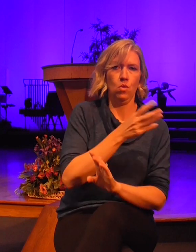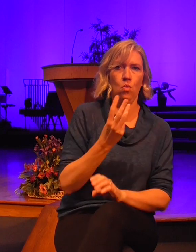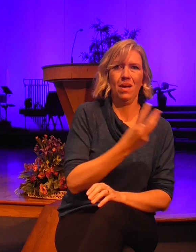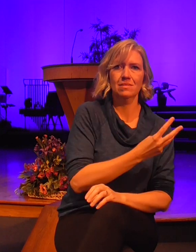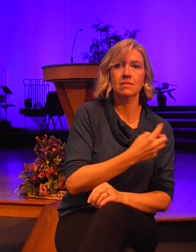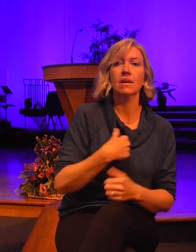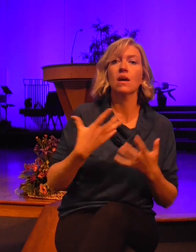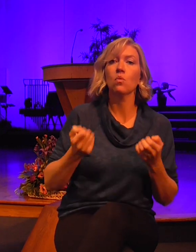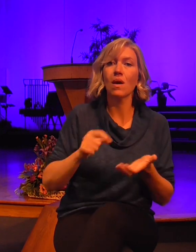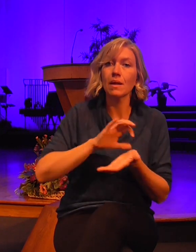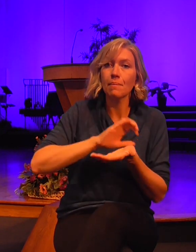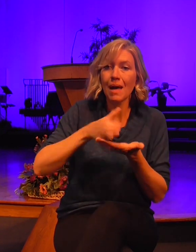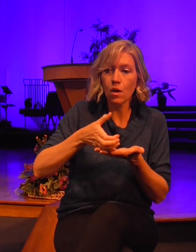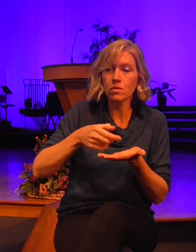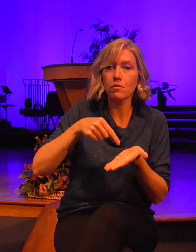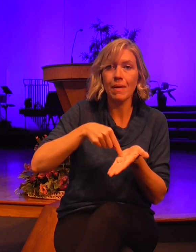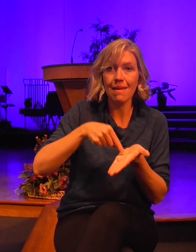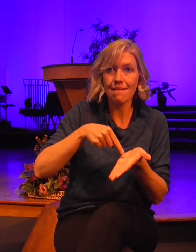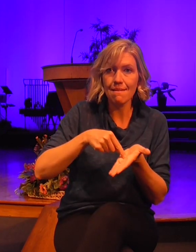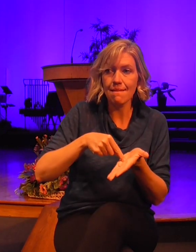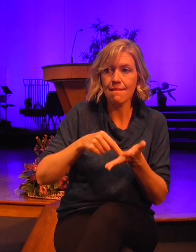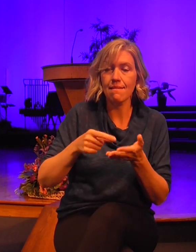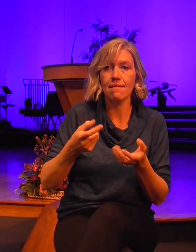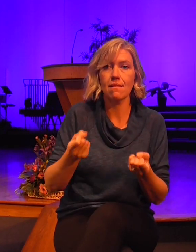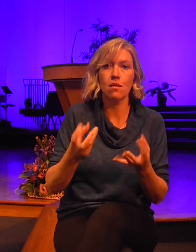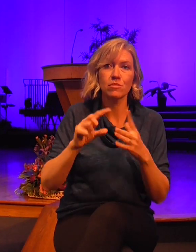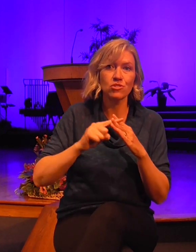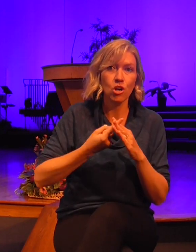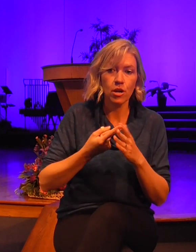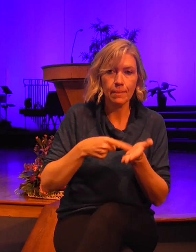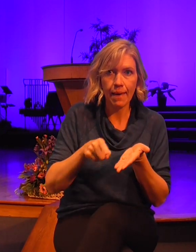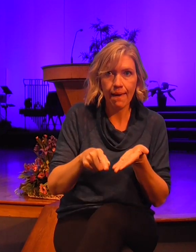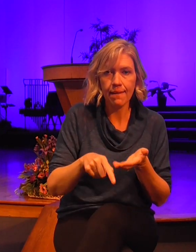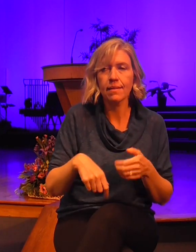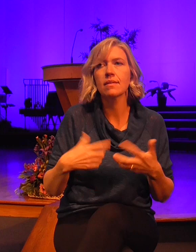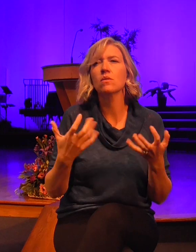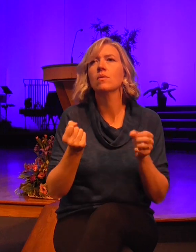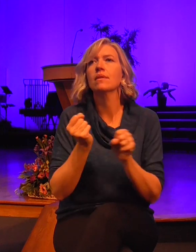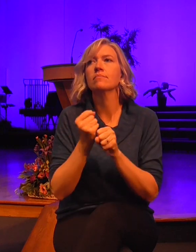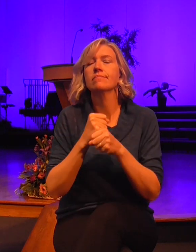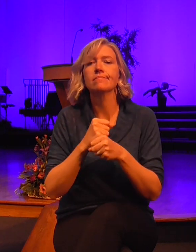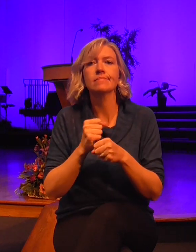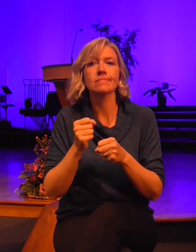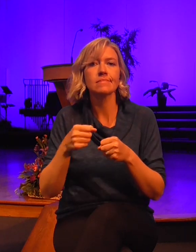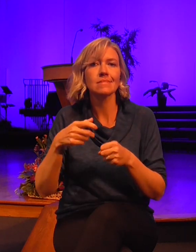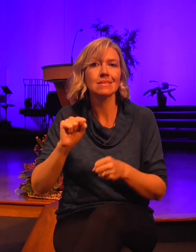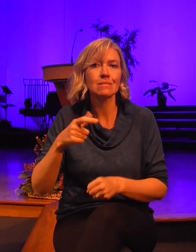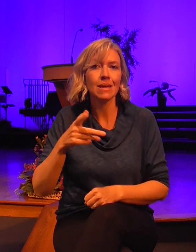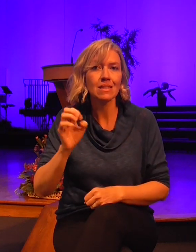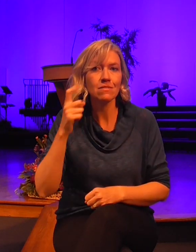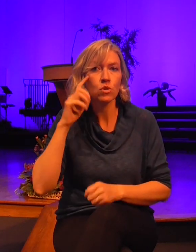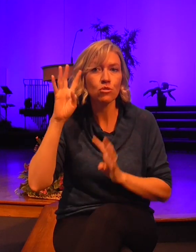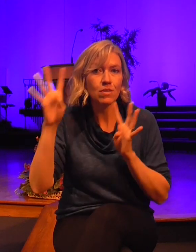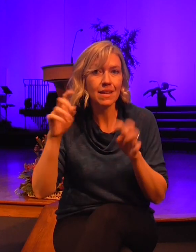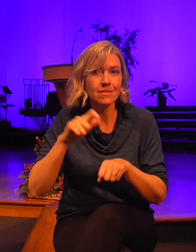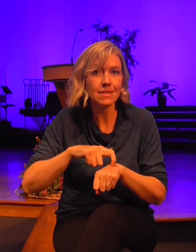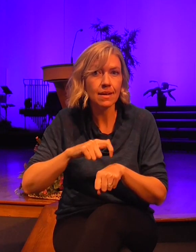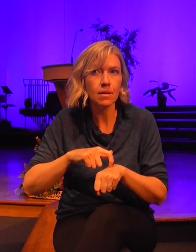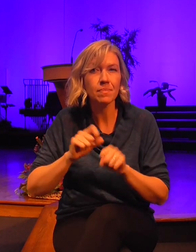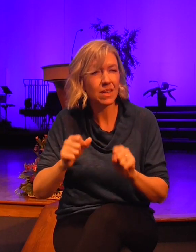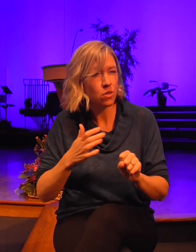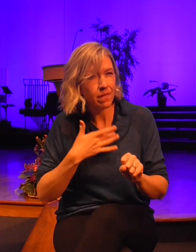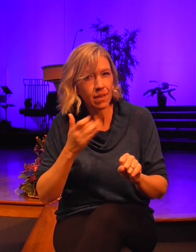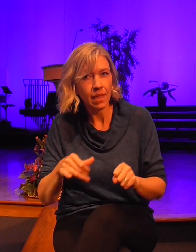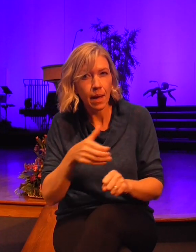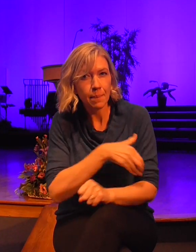pay. I want to make sure that I have space for creative time to continue to nurture my self-growth in being. Can you feel the power